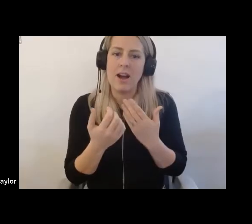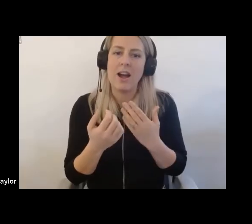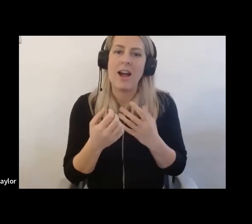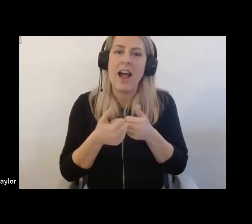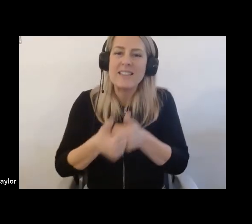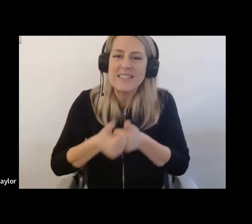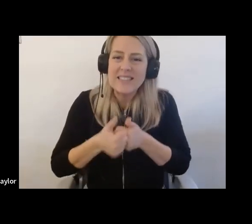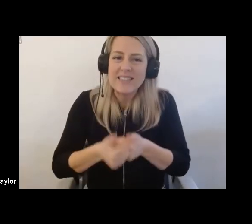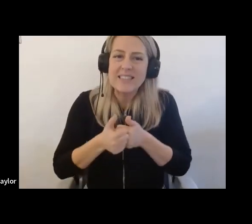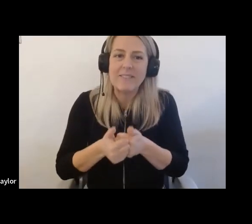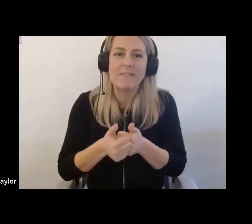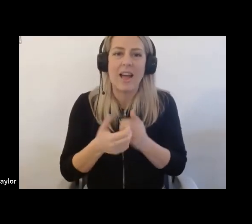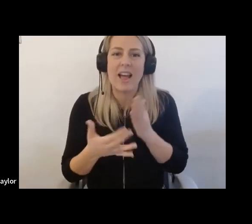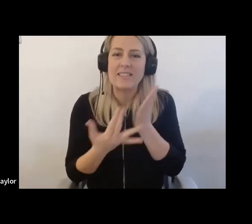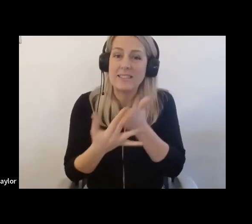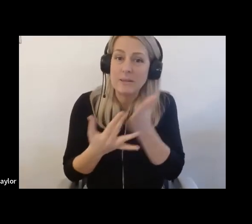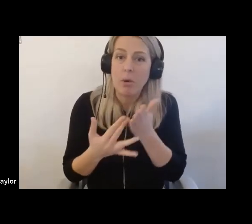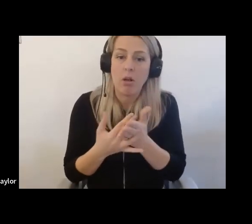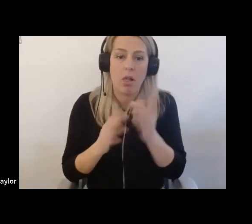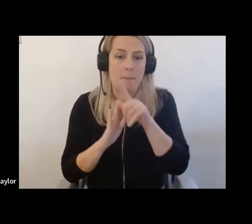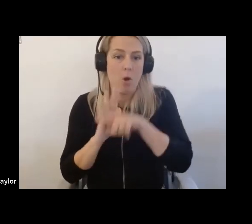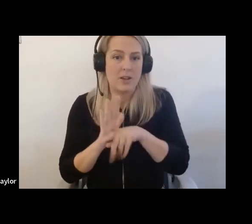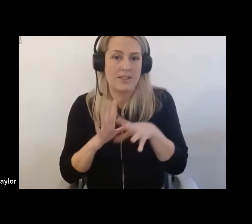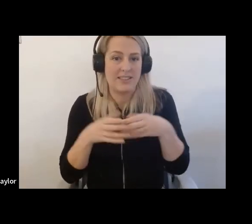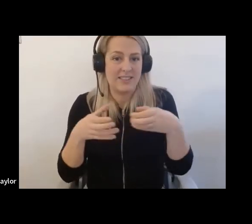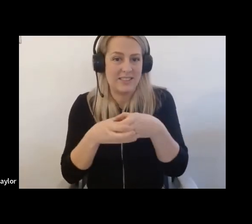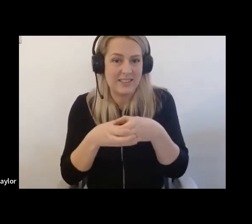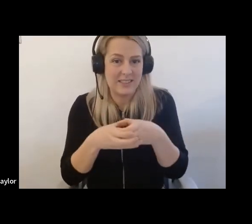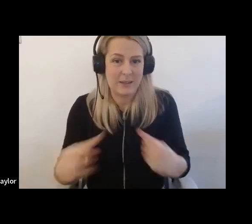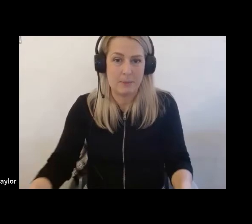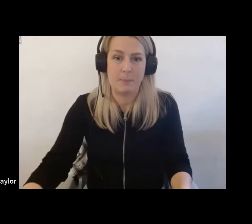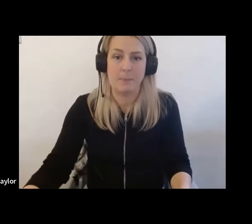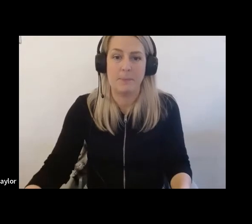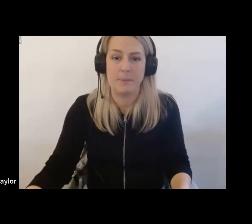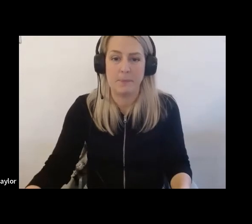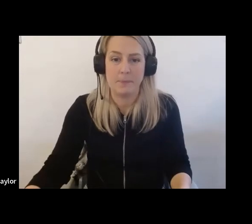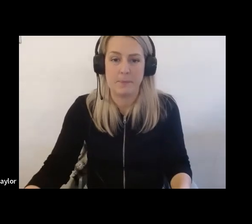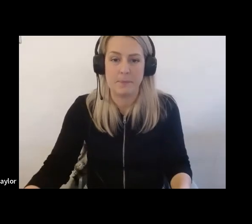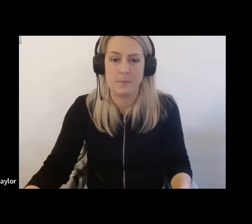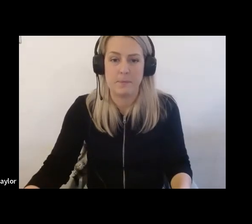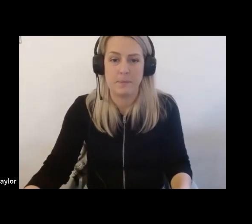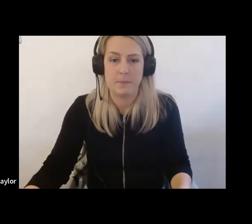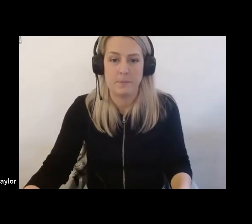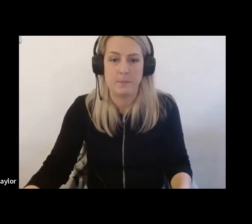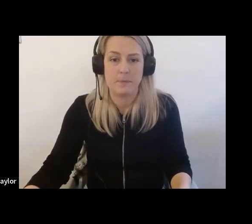Technology team at Policy Connect, which is a cross-party think tank. And one of